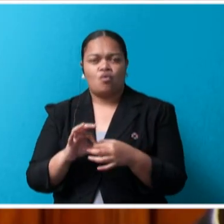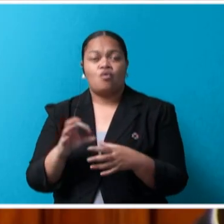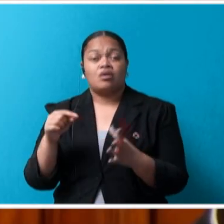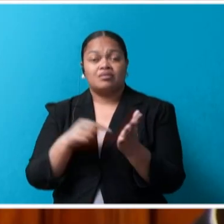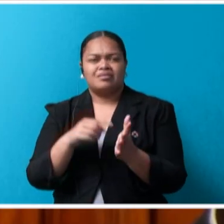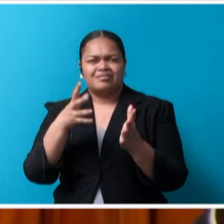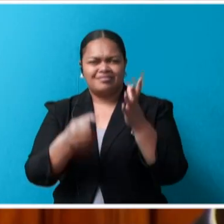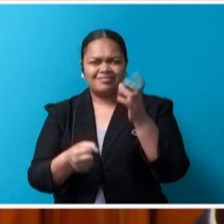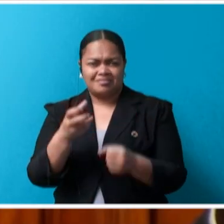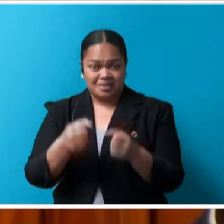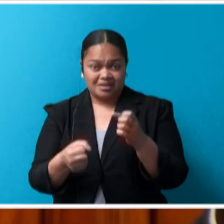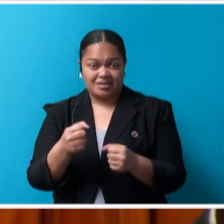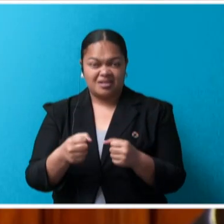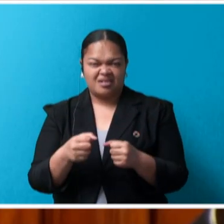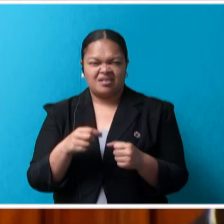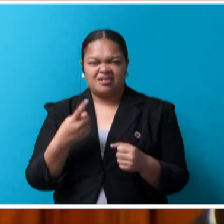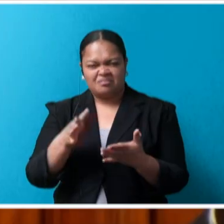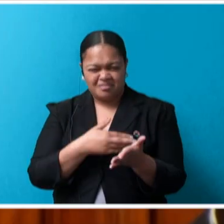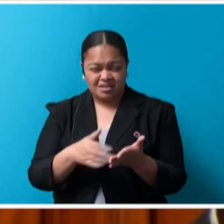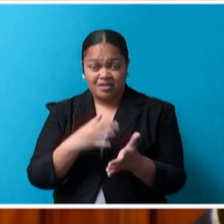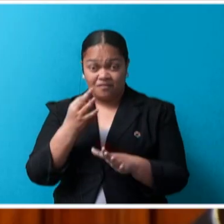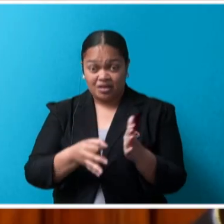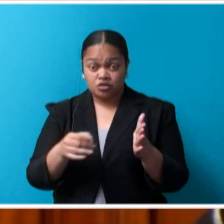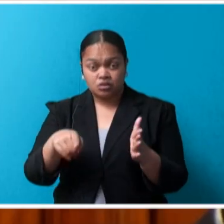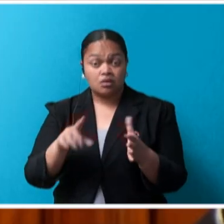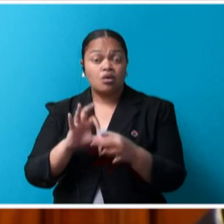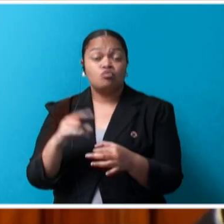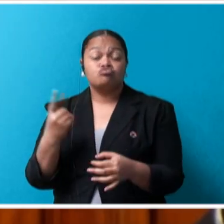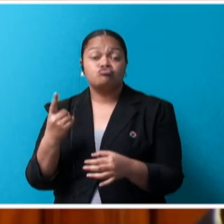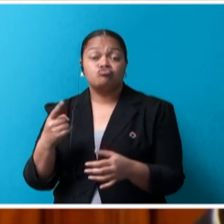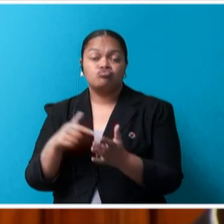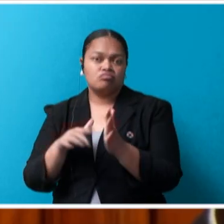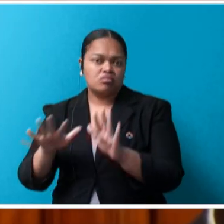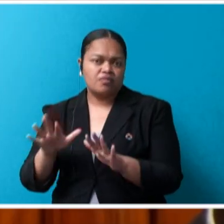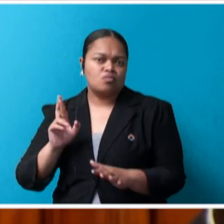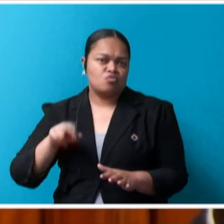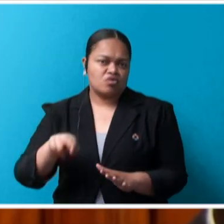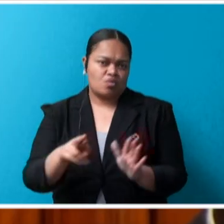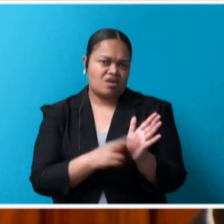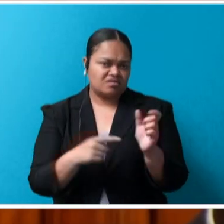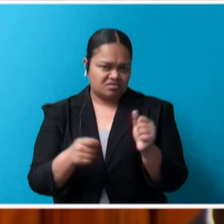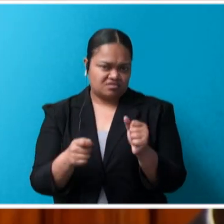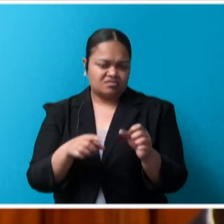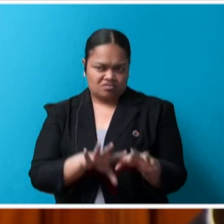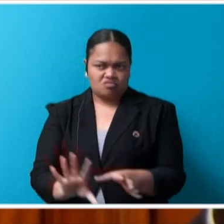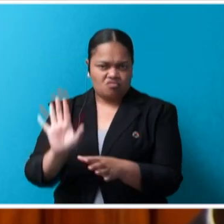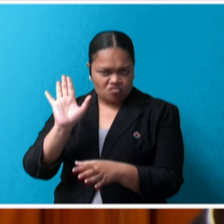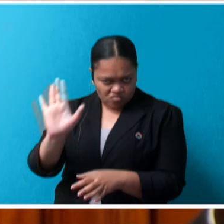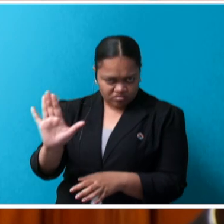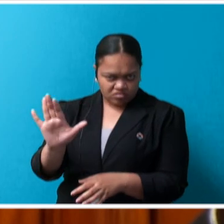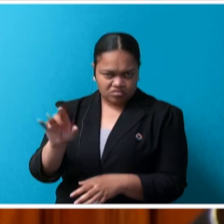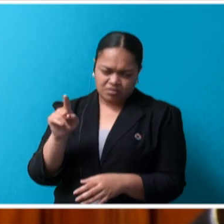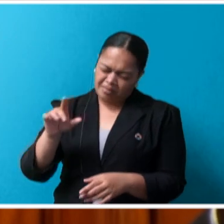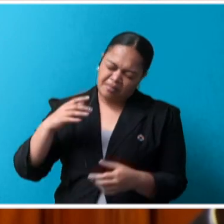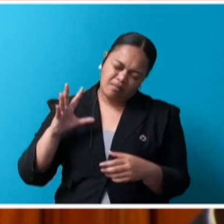Tailevu, Rewa, and Netasiri. These farmers had collectively built one of the most successful